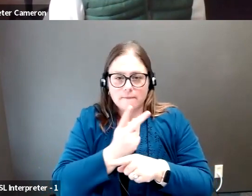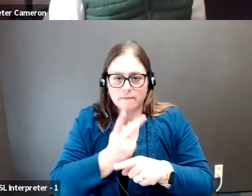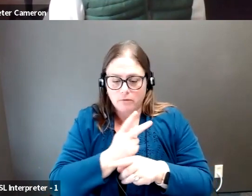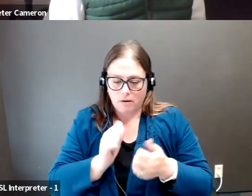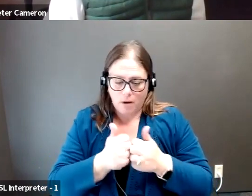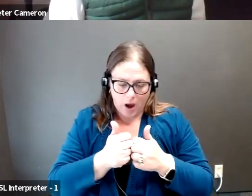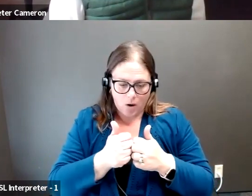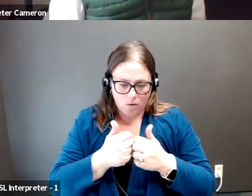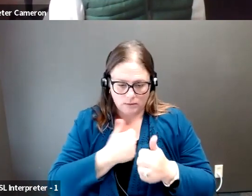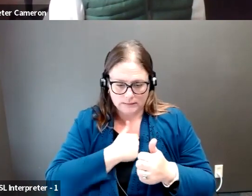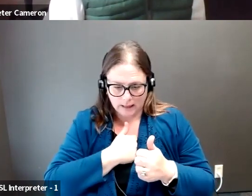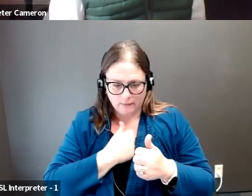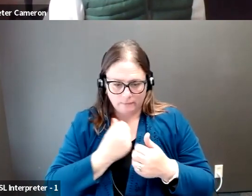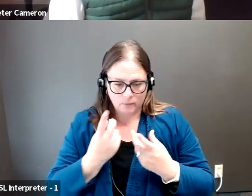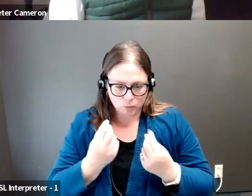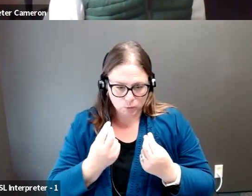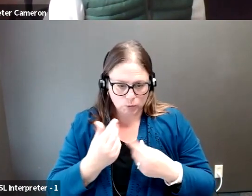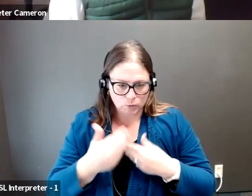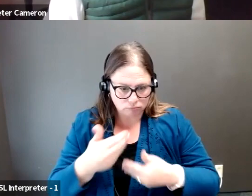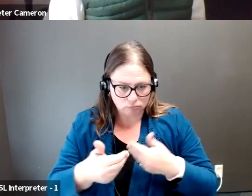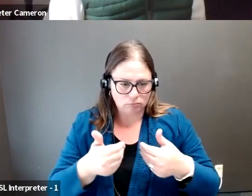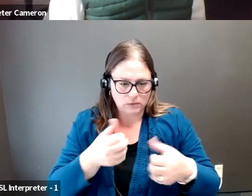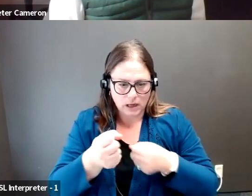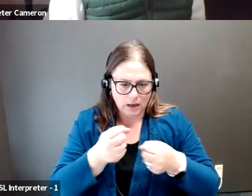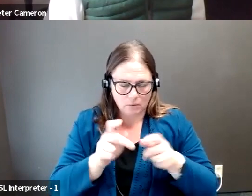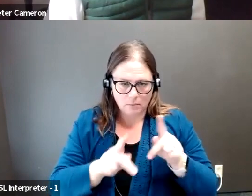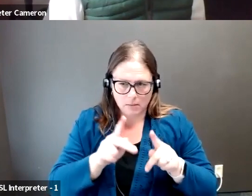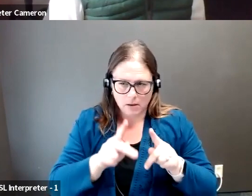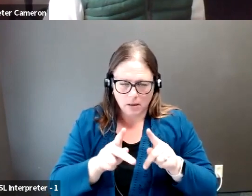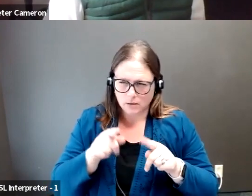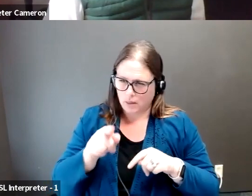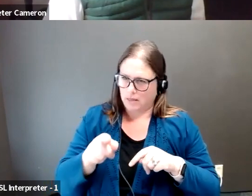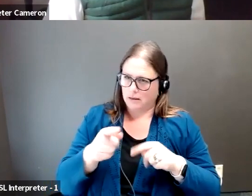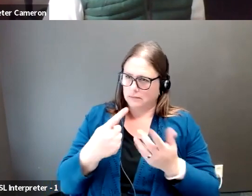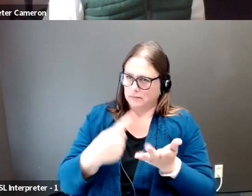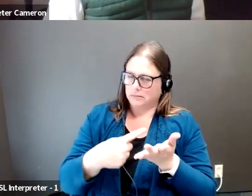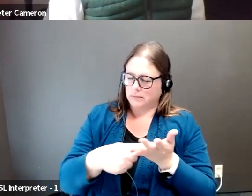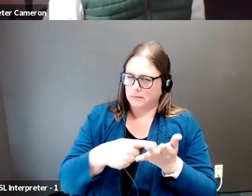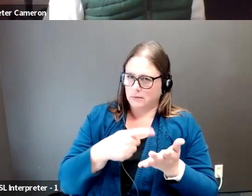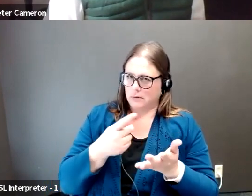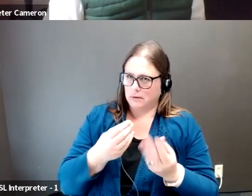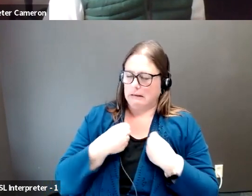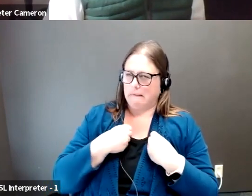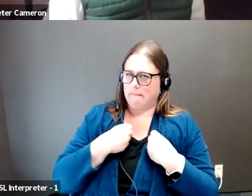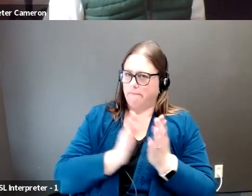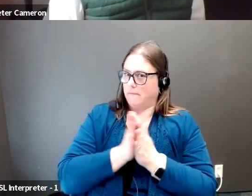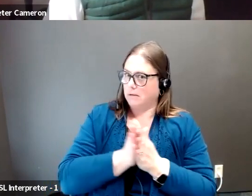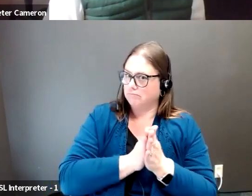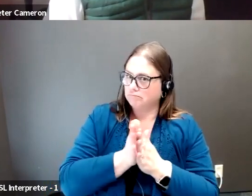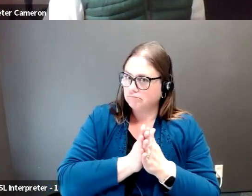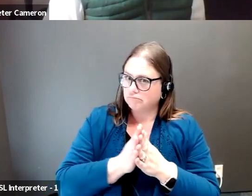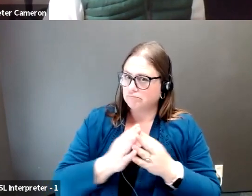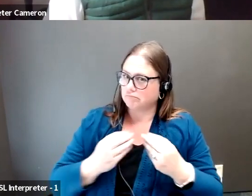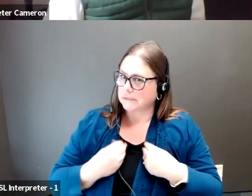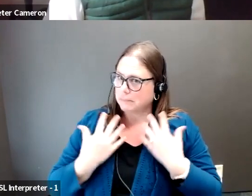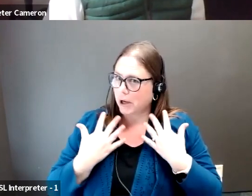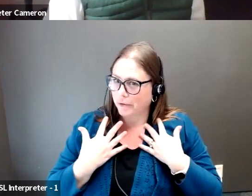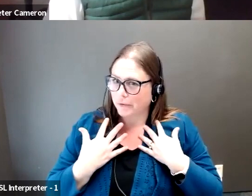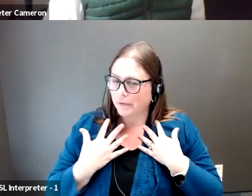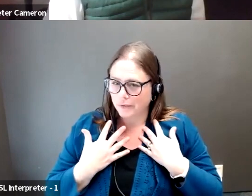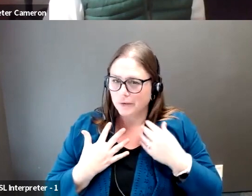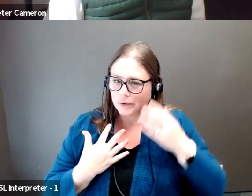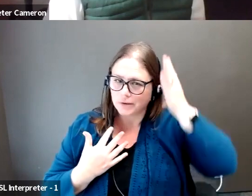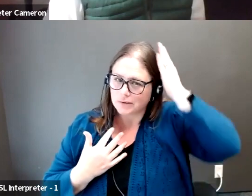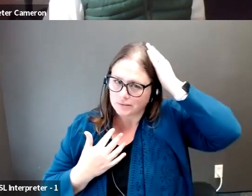own, hire people. So this talk has been really inspiring for me because I